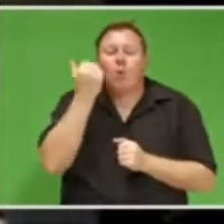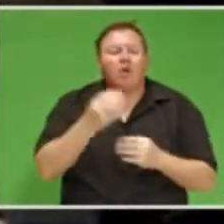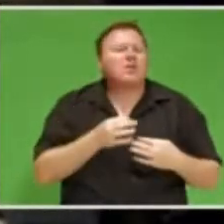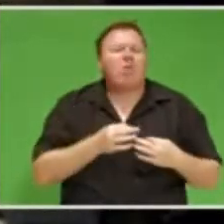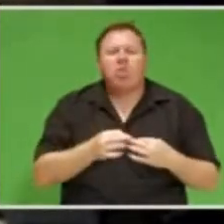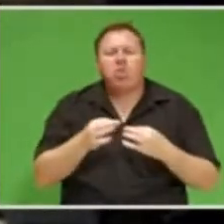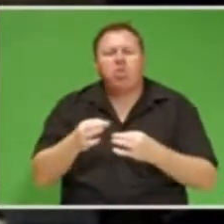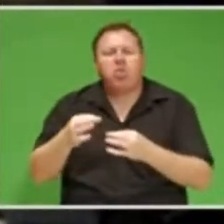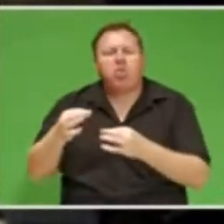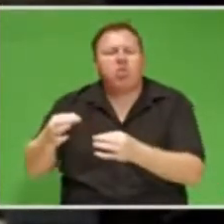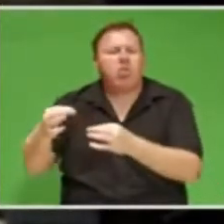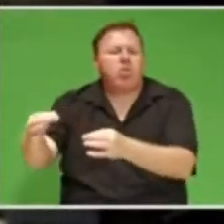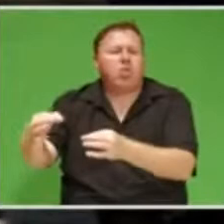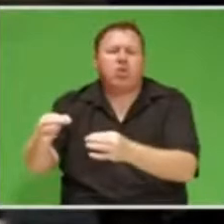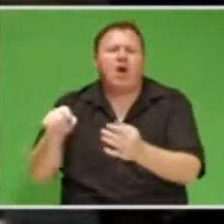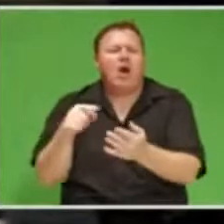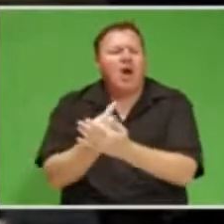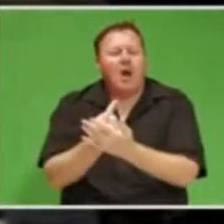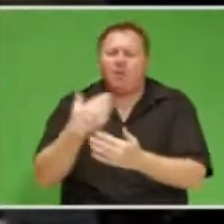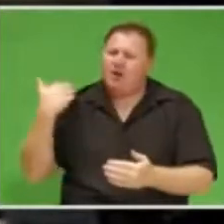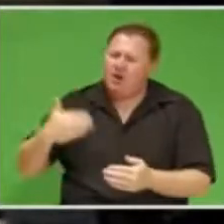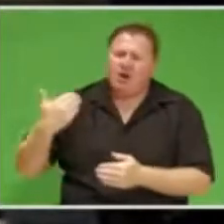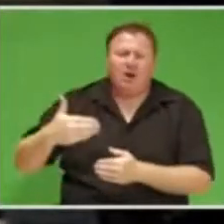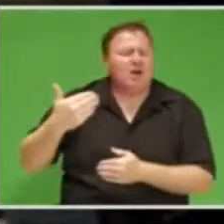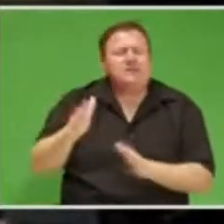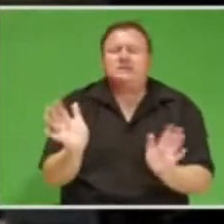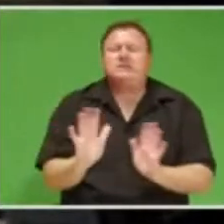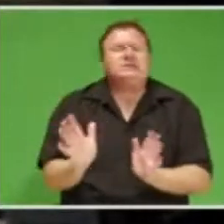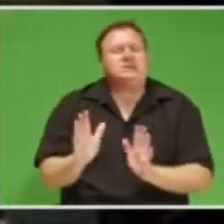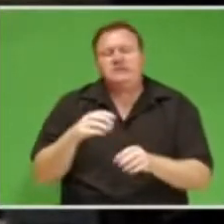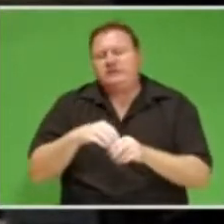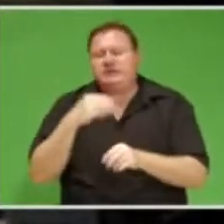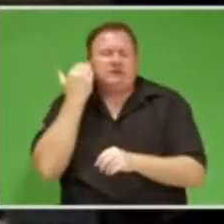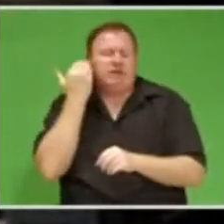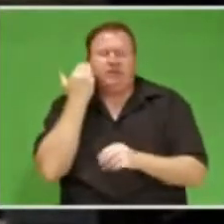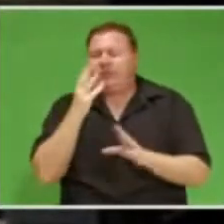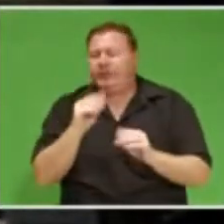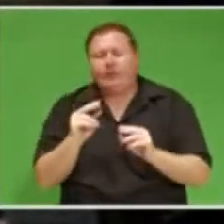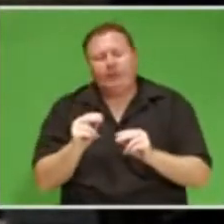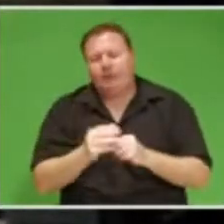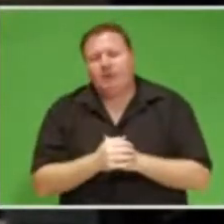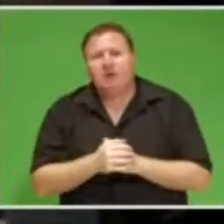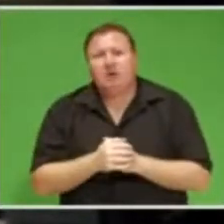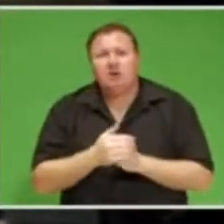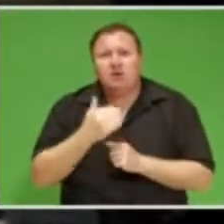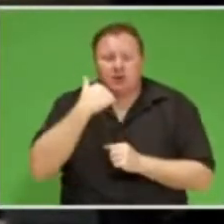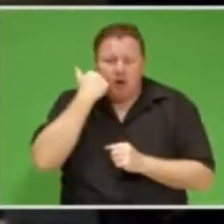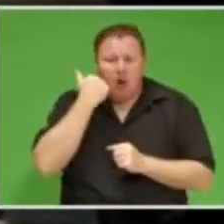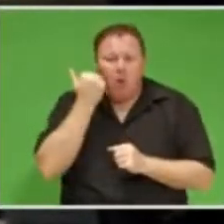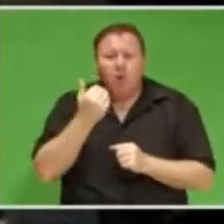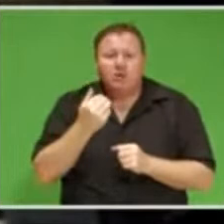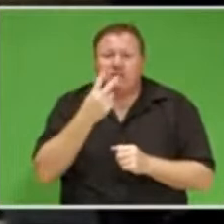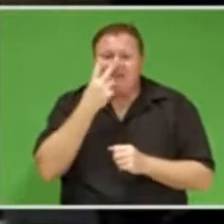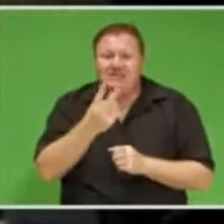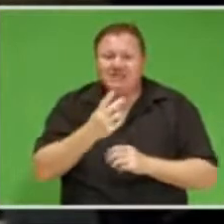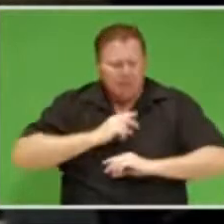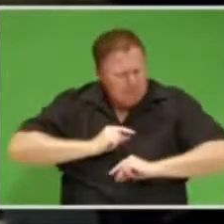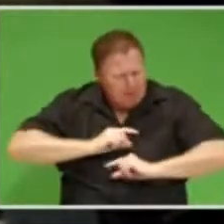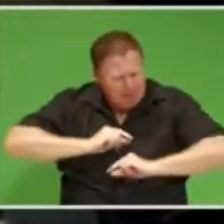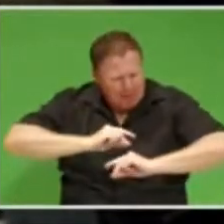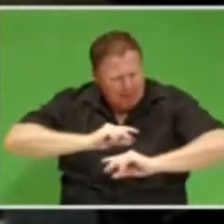that I want to see continuing in government. I want to see agility,